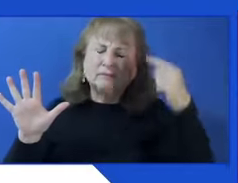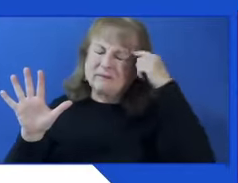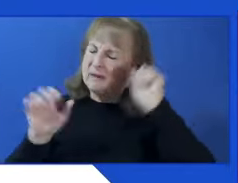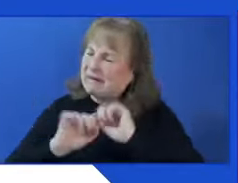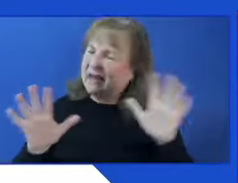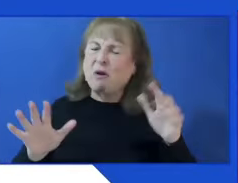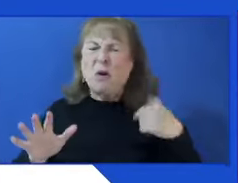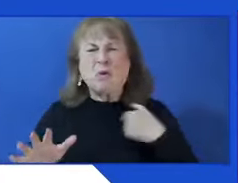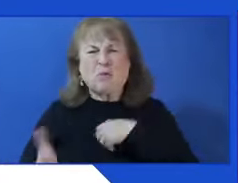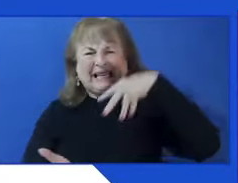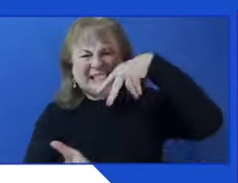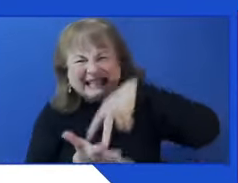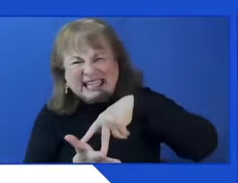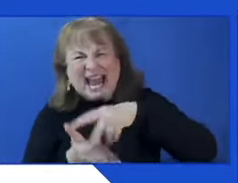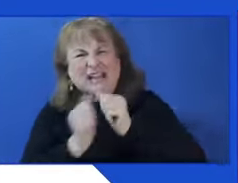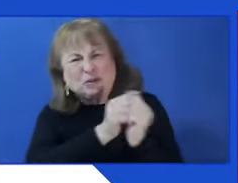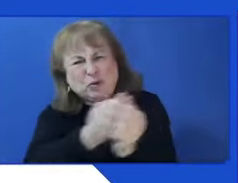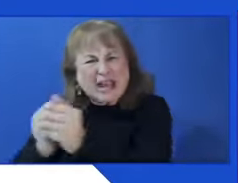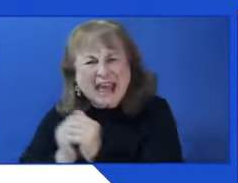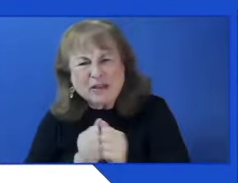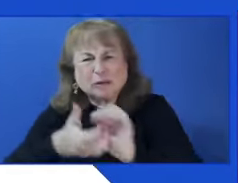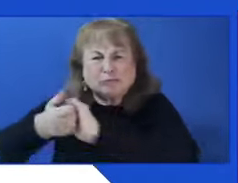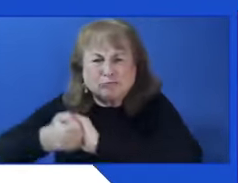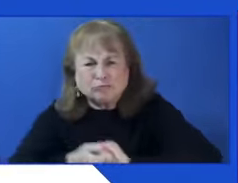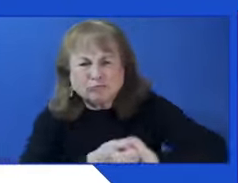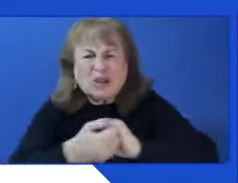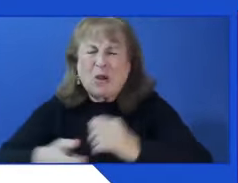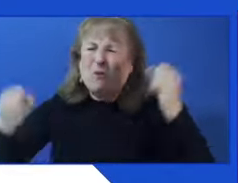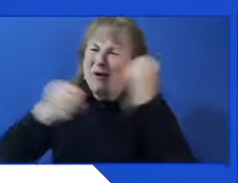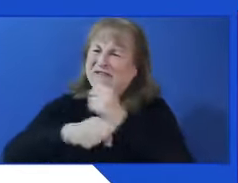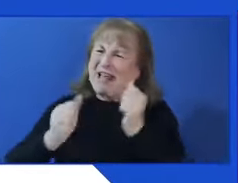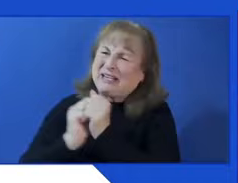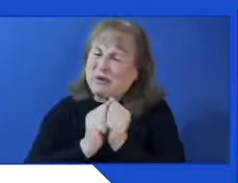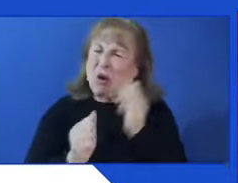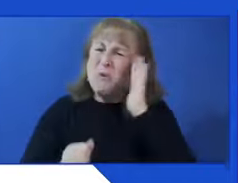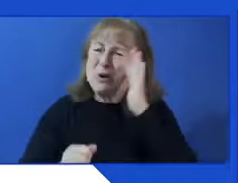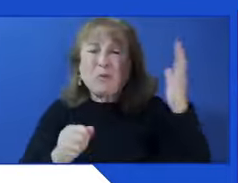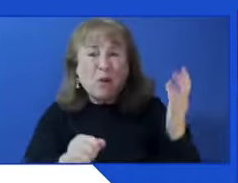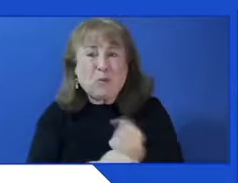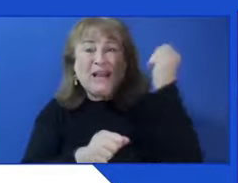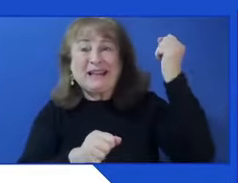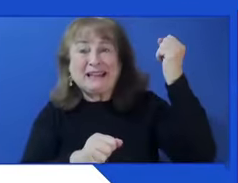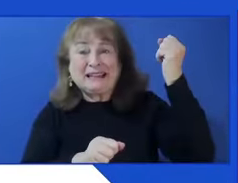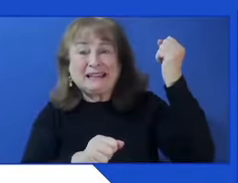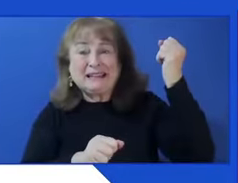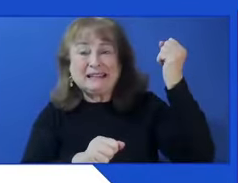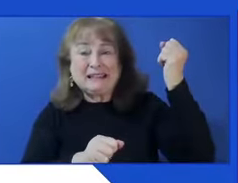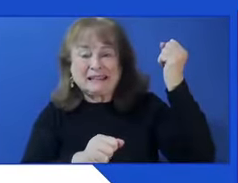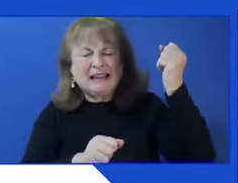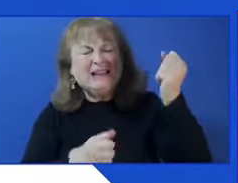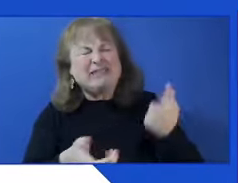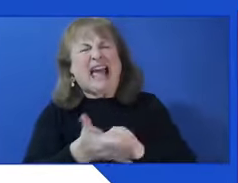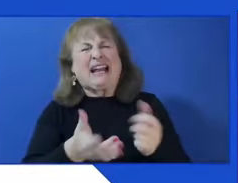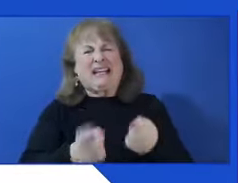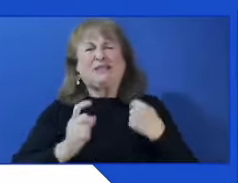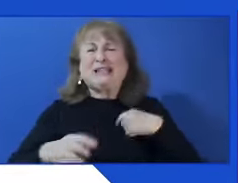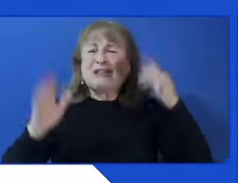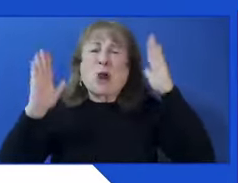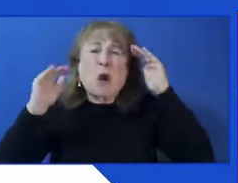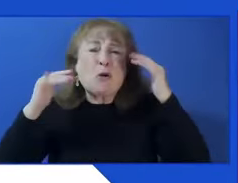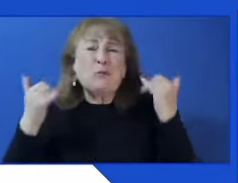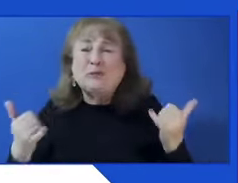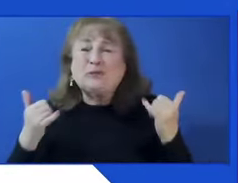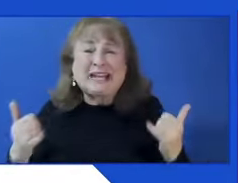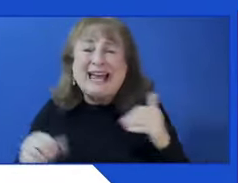together and fight together, we will win is that what gives us hope today